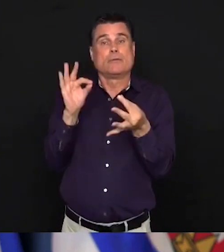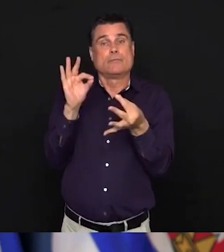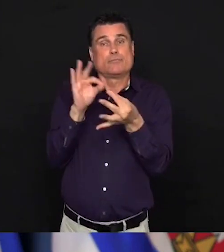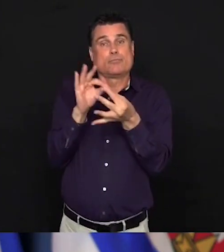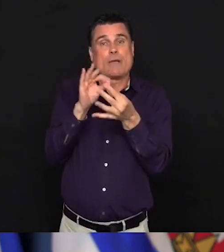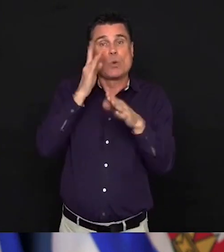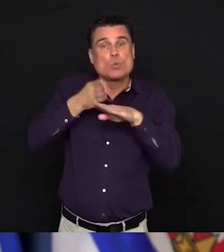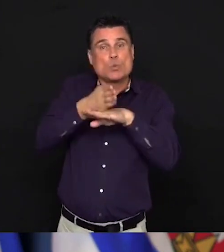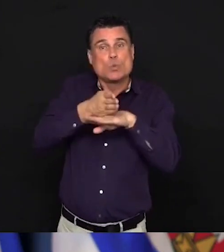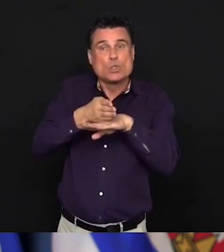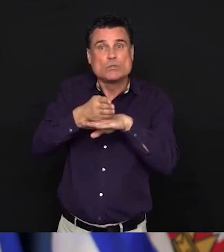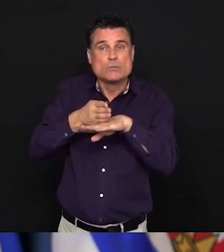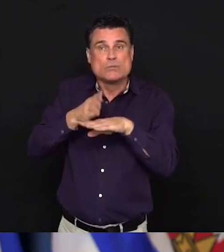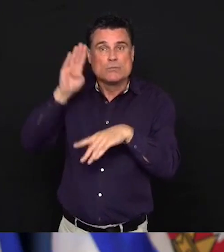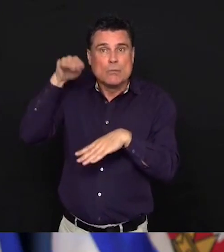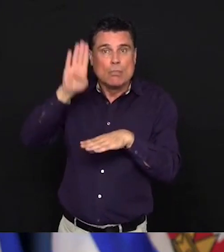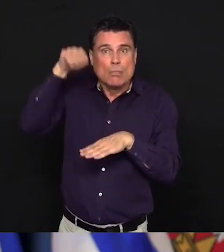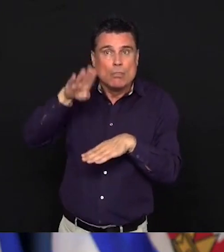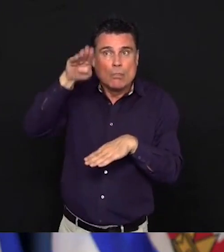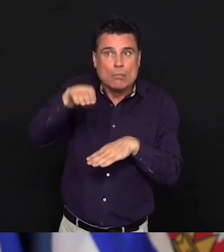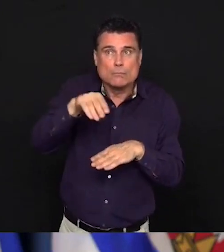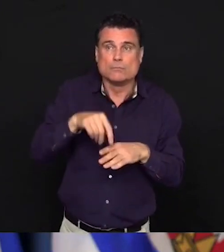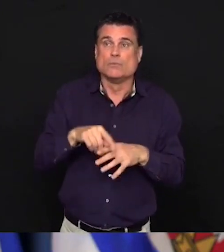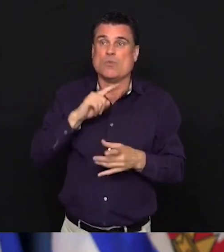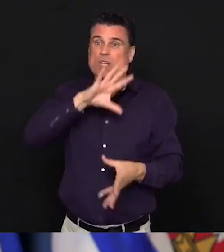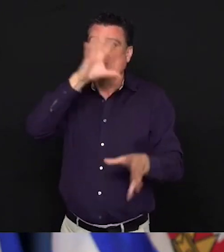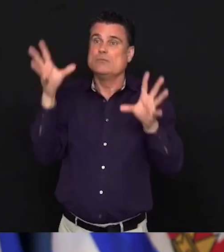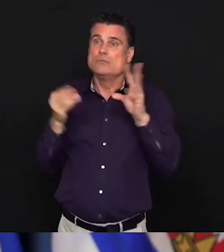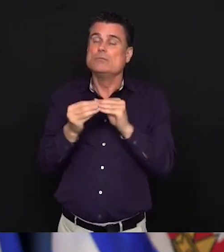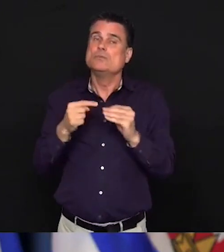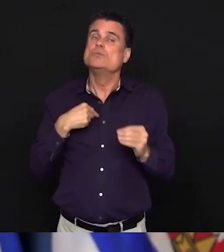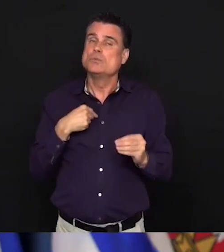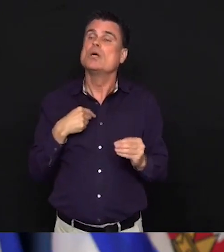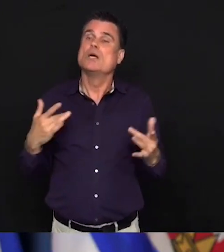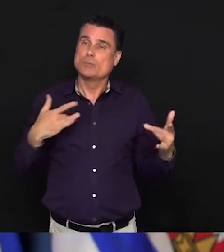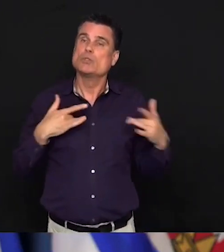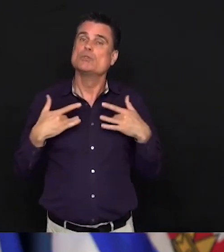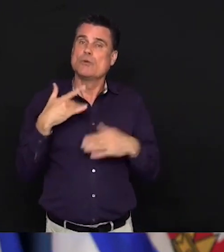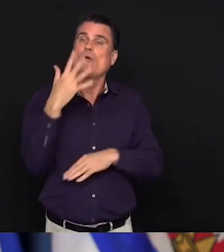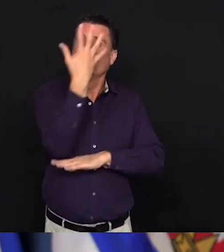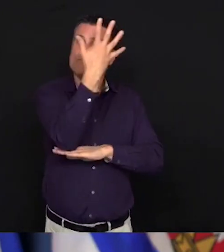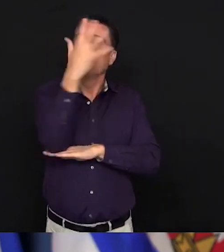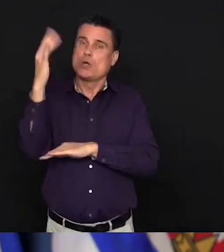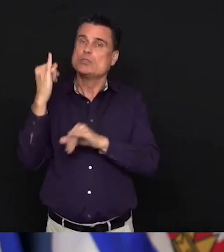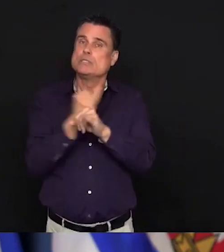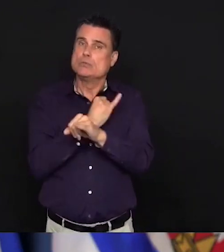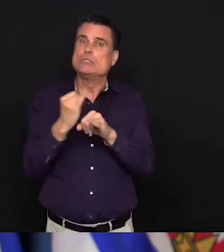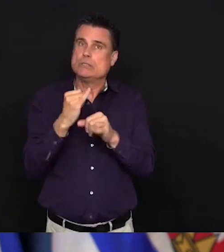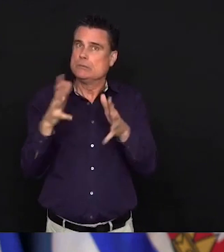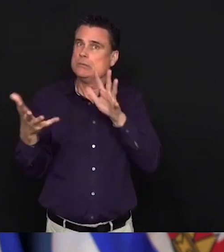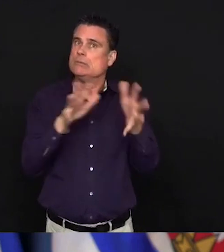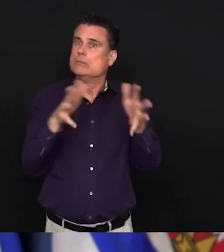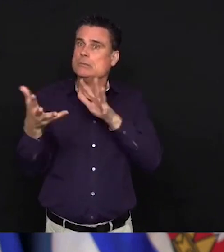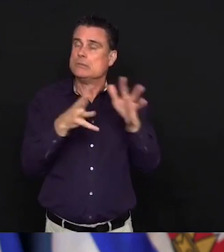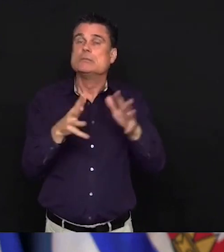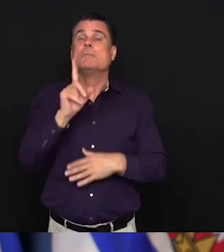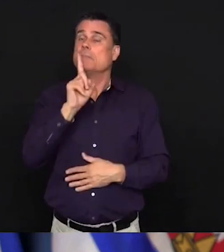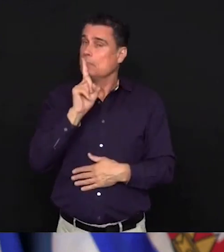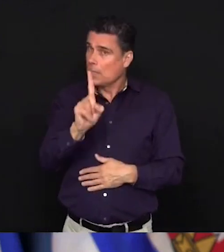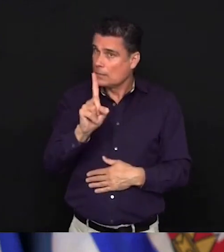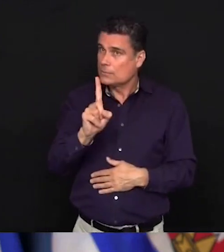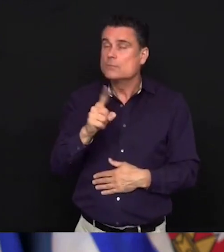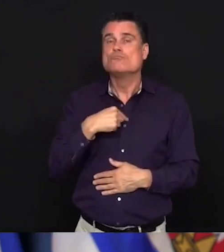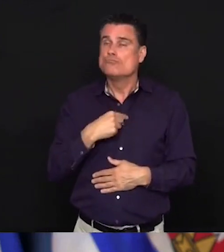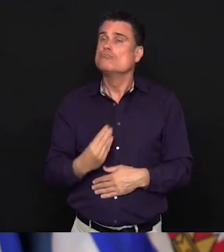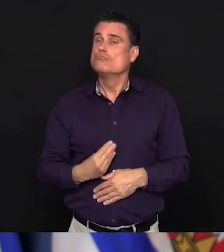am absolutely buoyed by the resilience of forest-dependent communities. Merritt, for example, where the Aspen Mill I visited